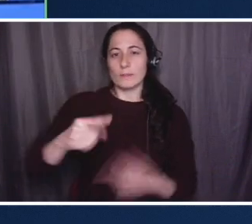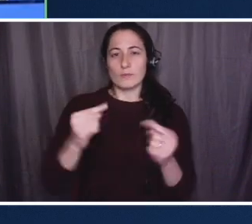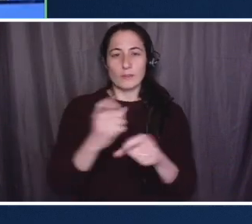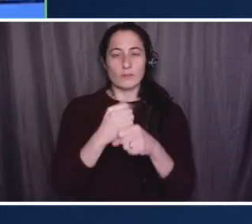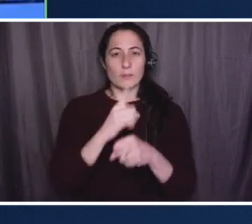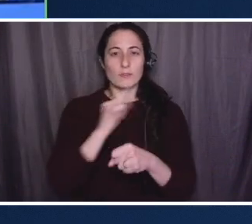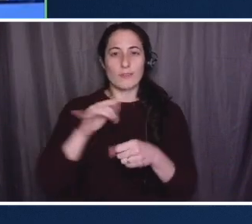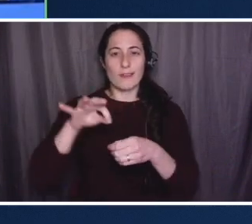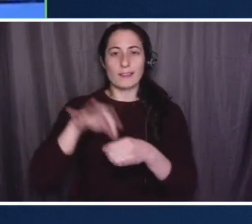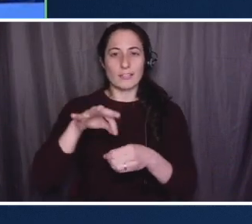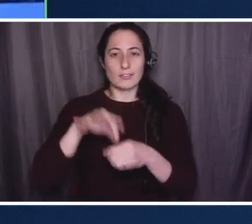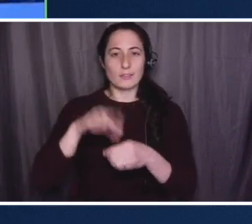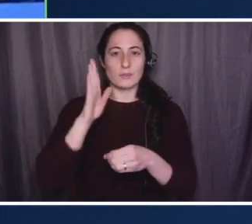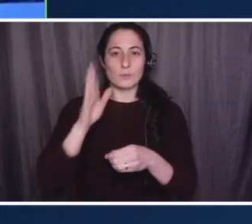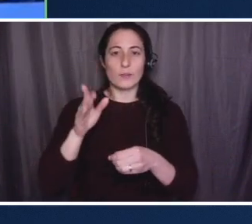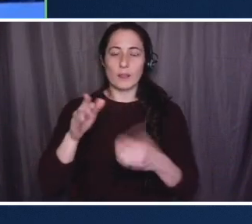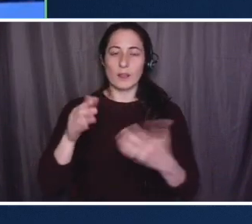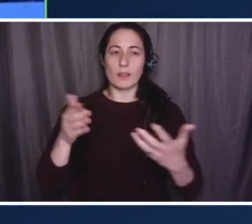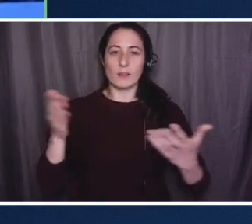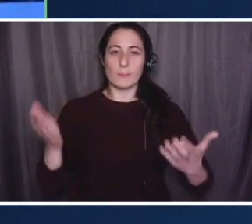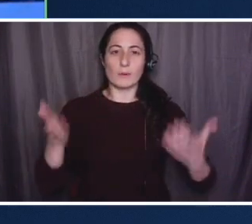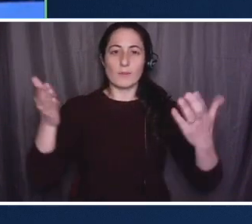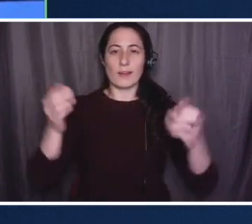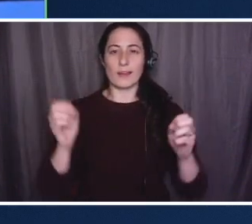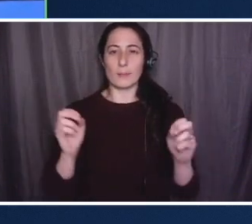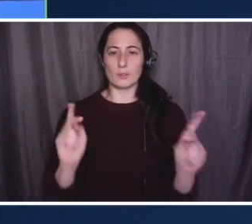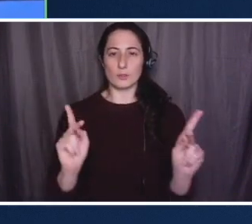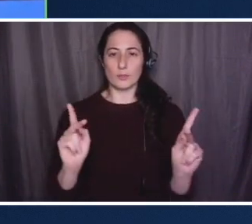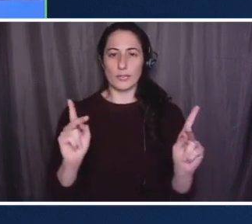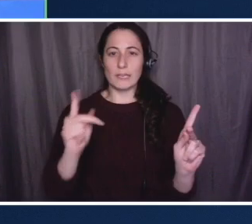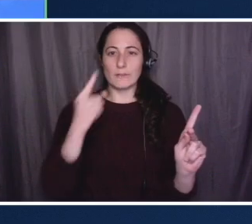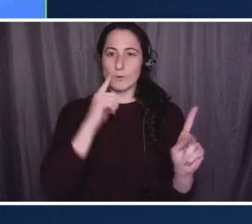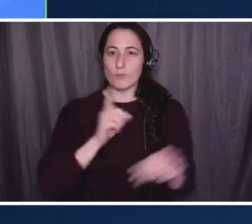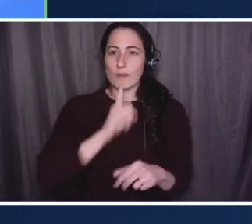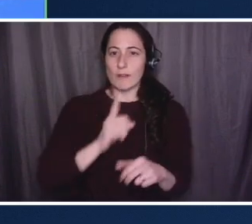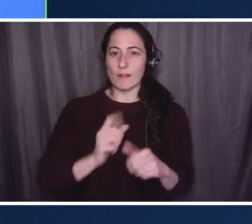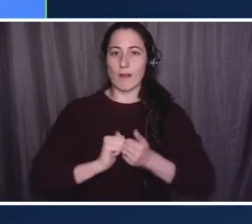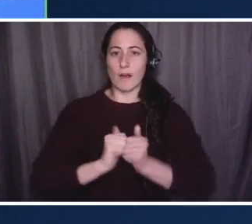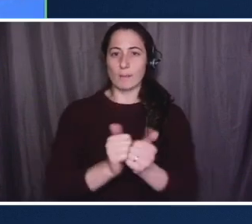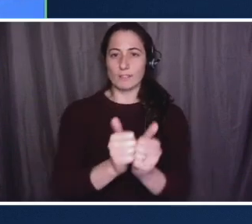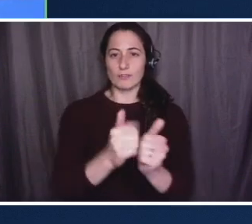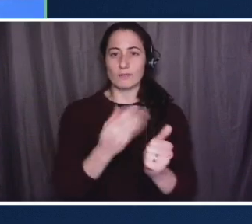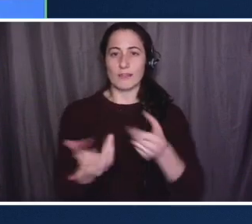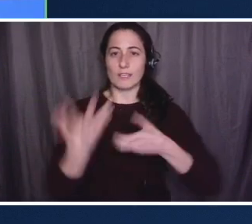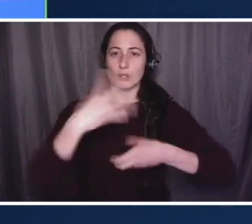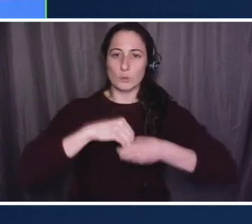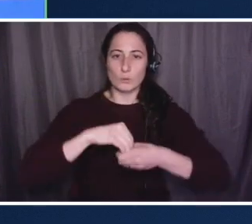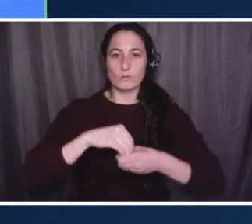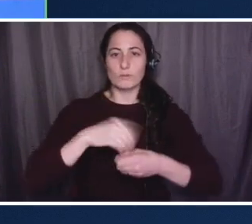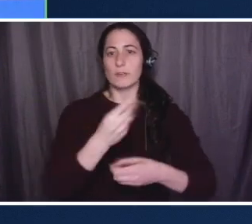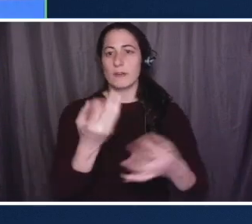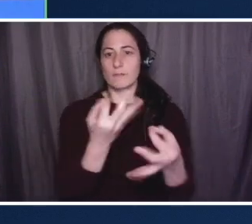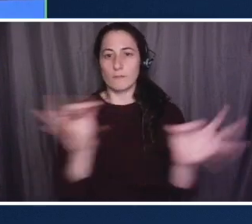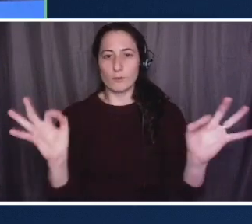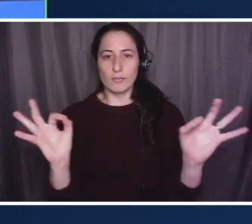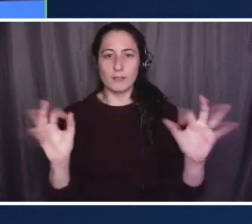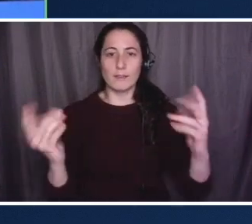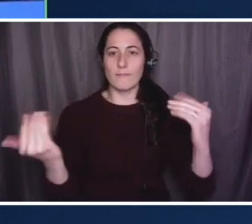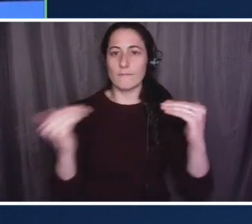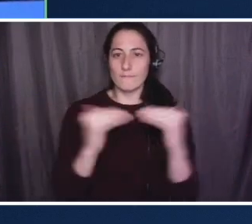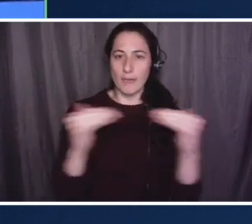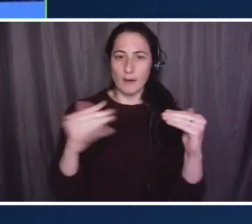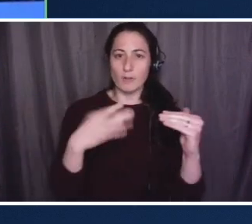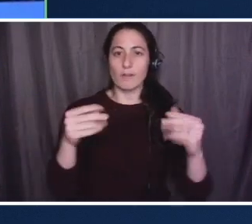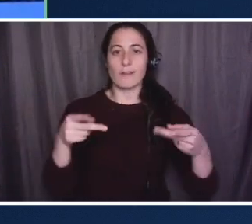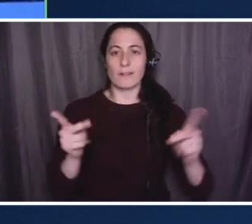least present the opportunity of being competitive and inclusive and free and fair and participatory. So what